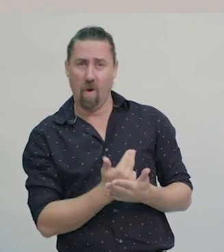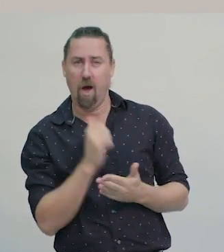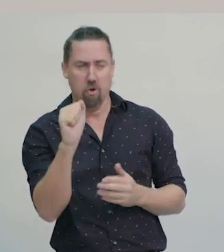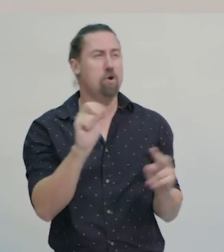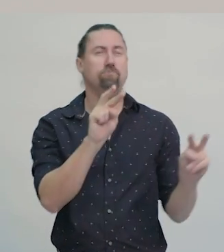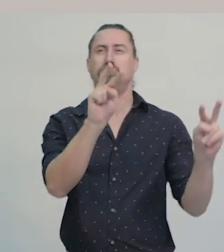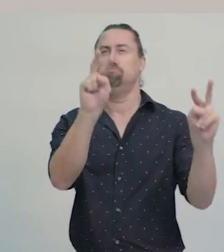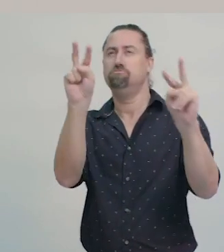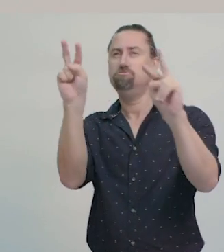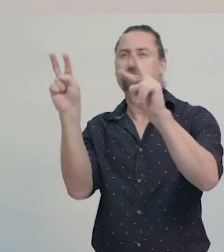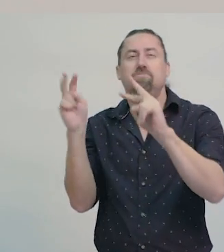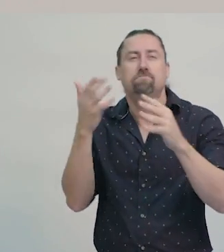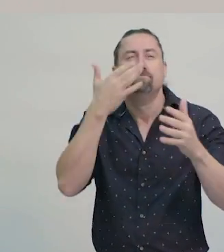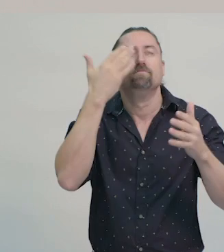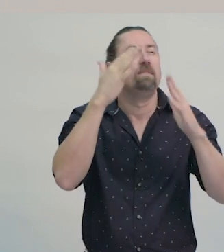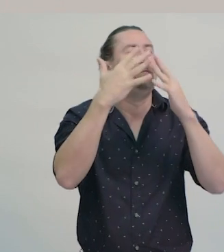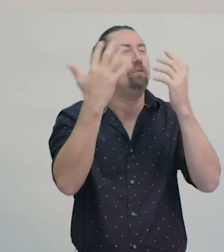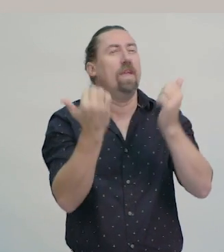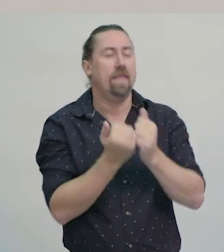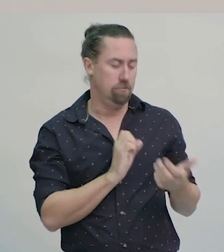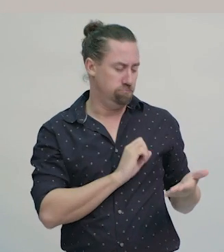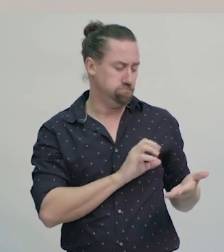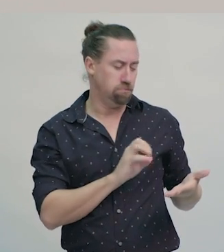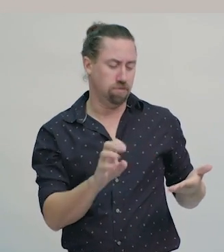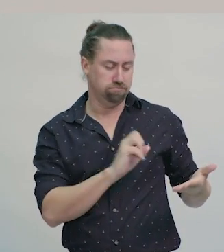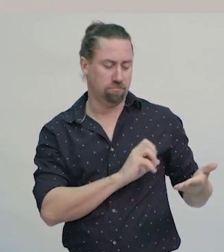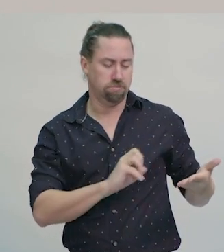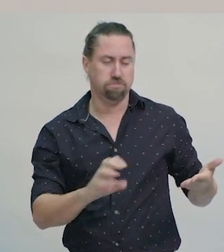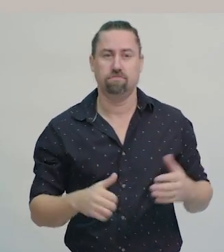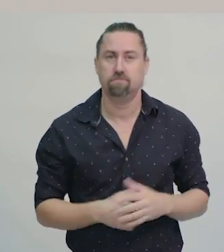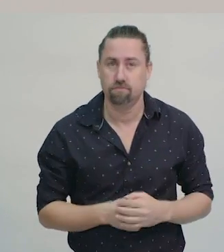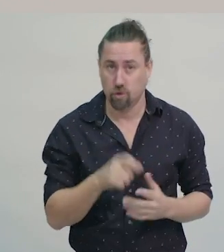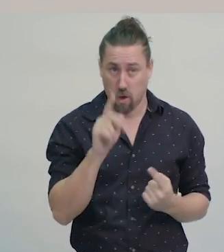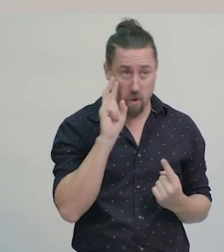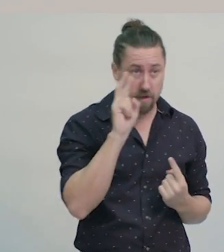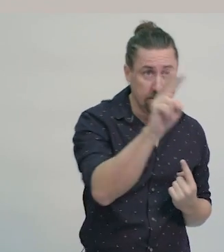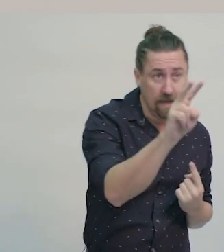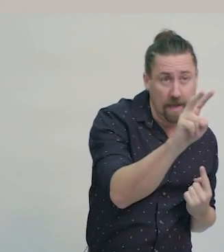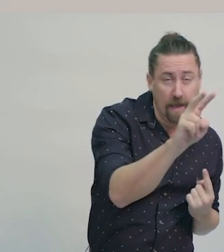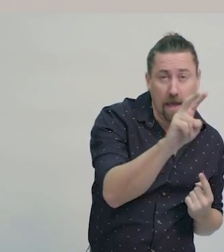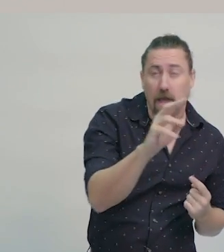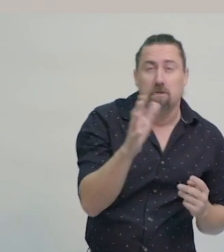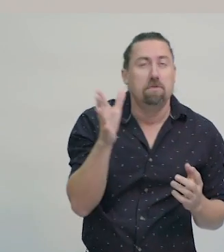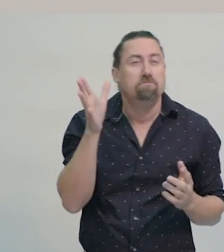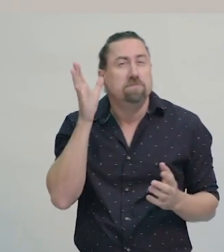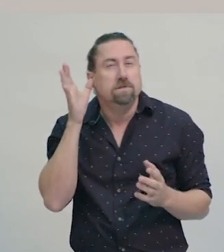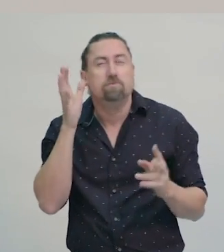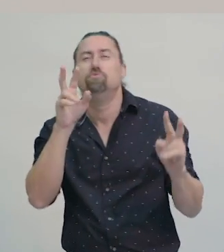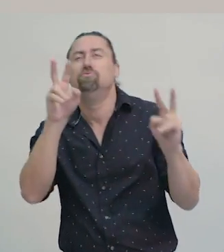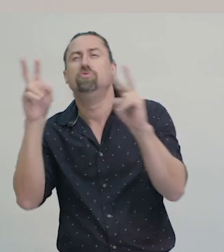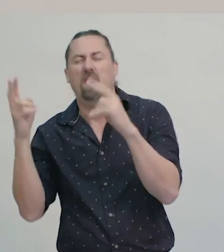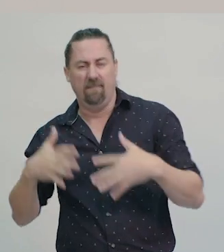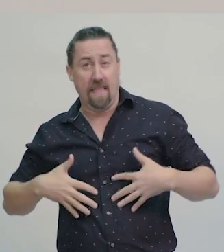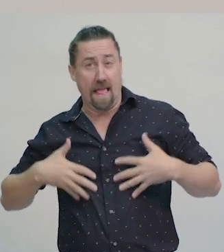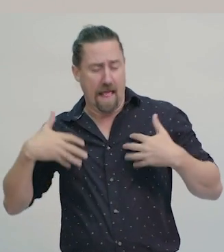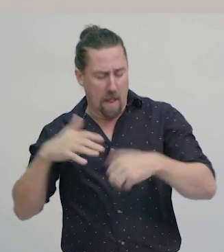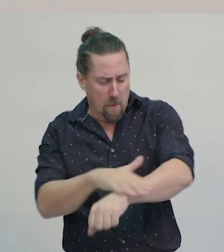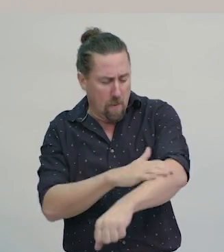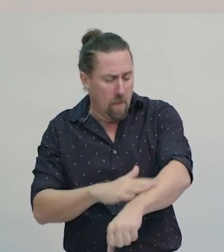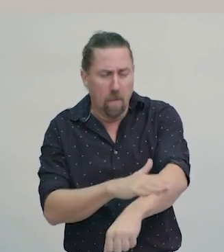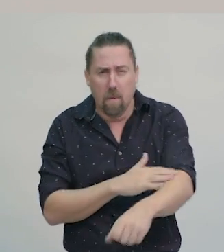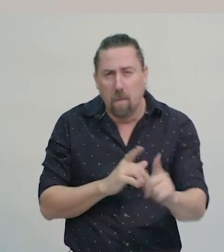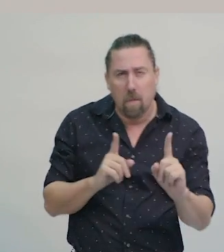or rain clouds in the sky, we can predict that the weather will be sunny tomorrow. Okay, let's recap what we've learnt